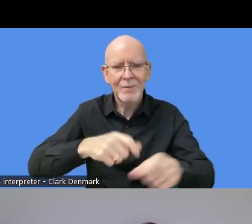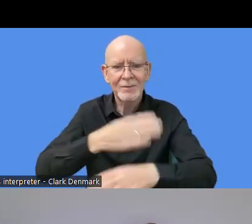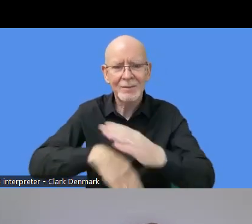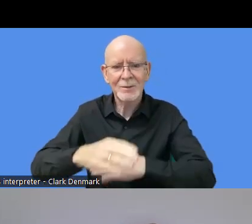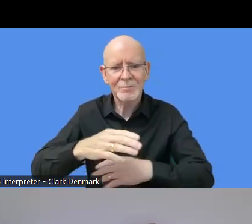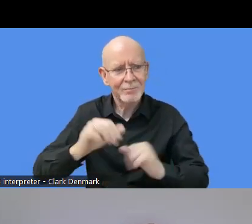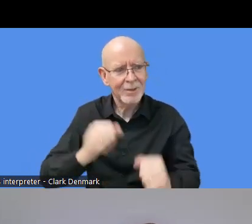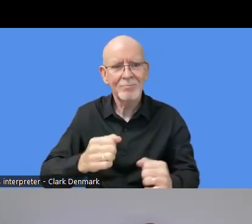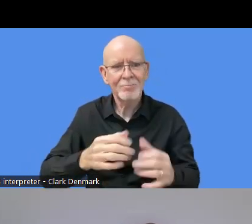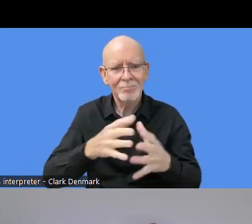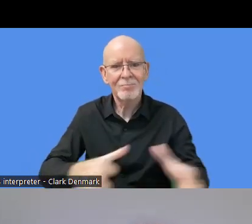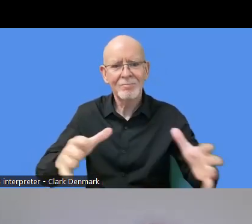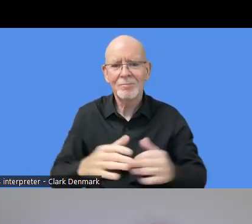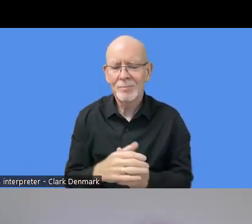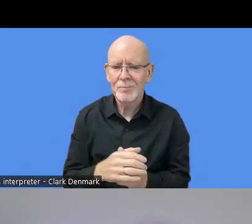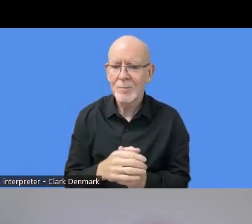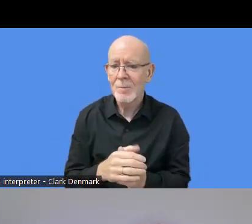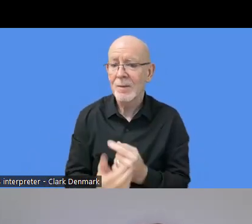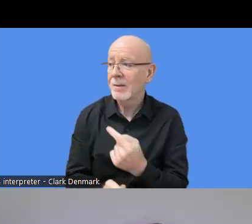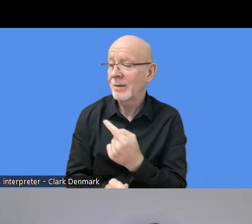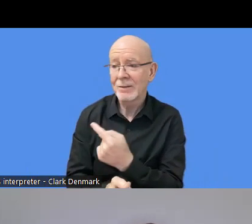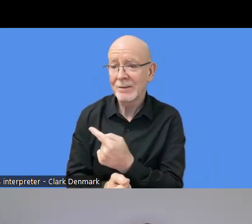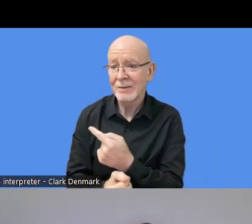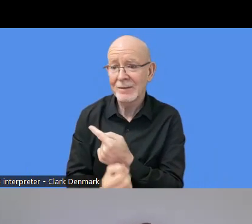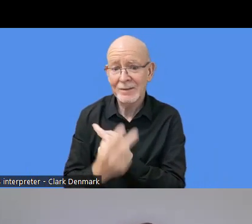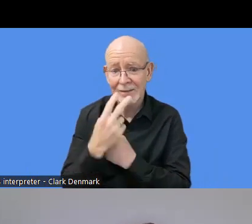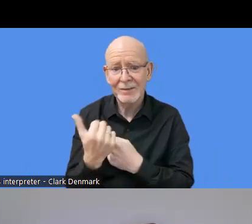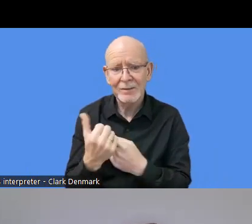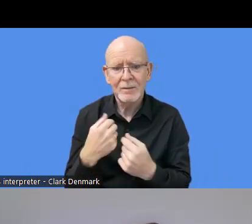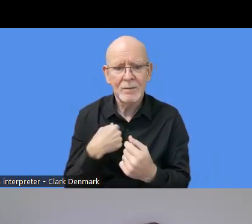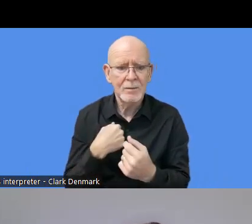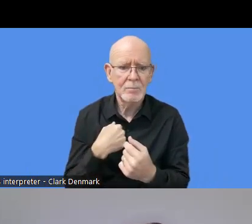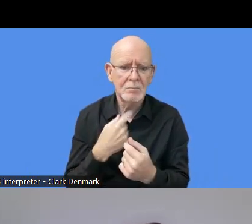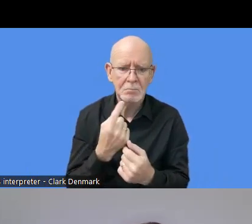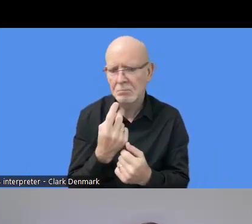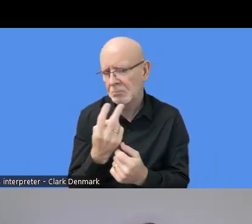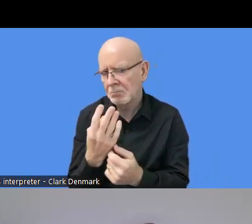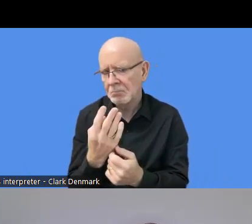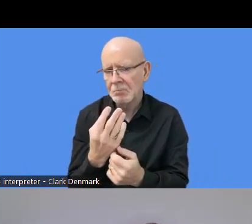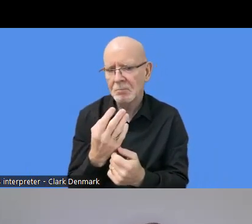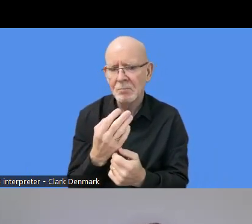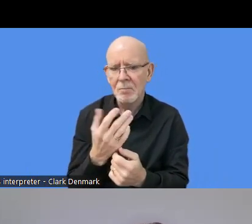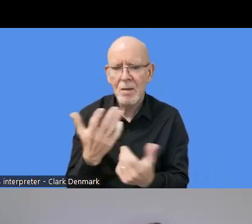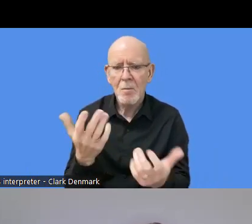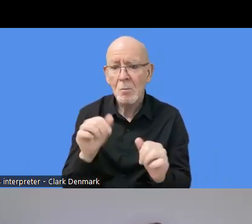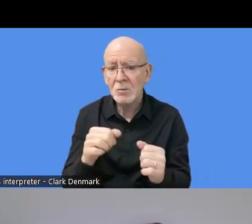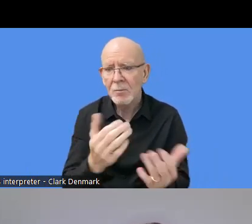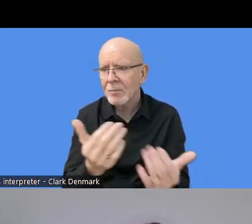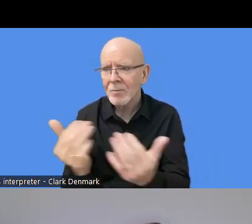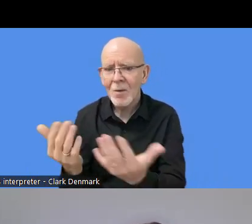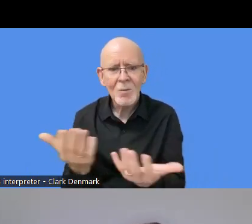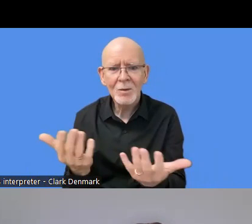possible programs that could be eligible for a Zero Project Award in the field of